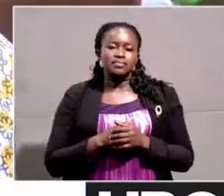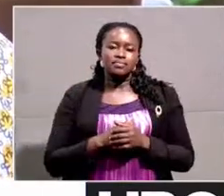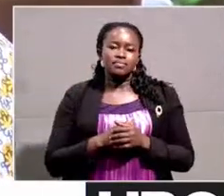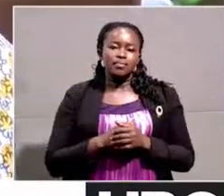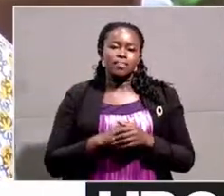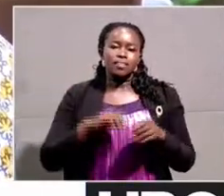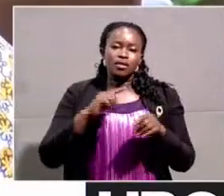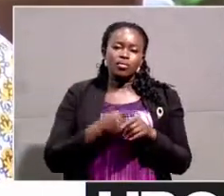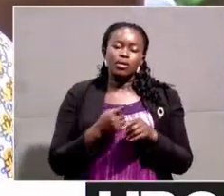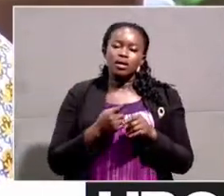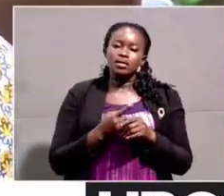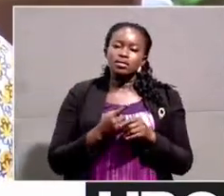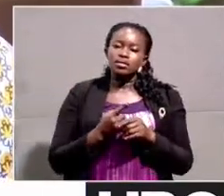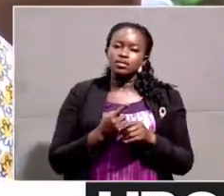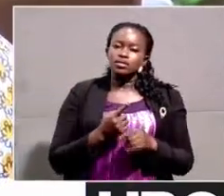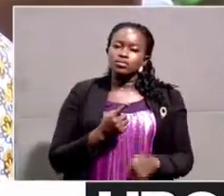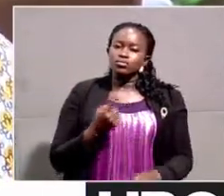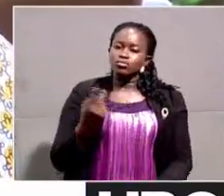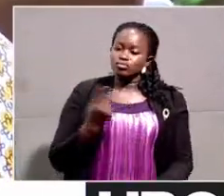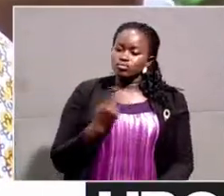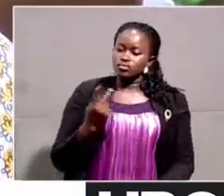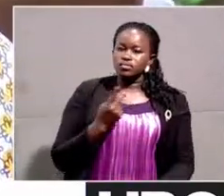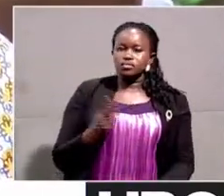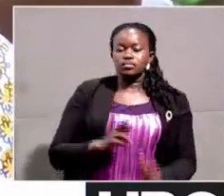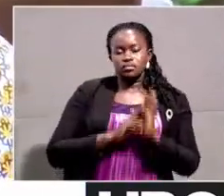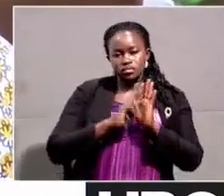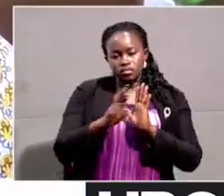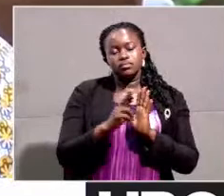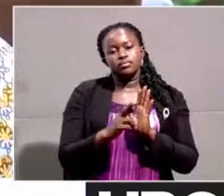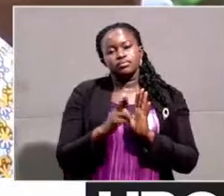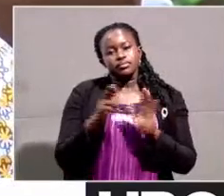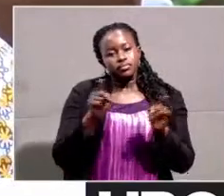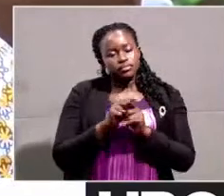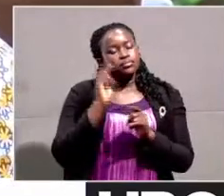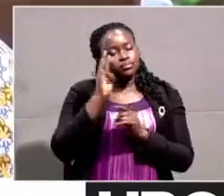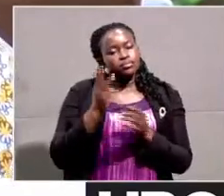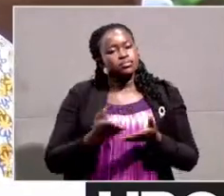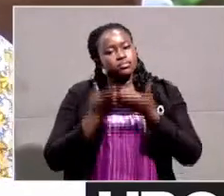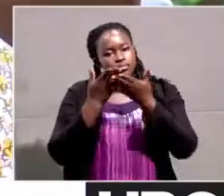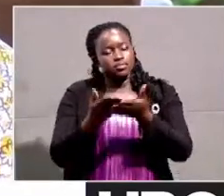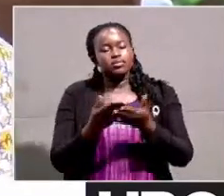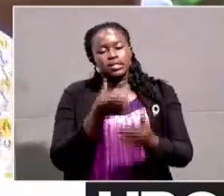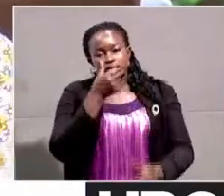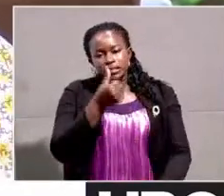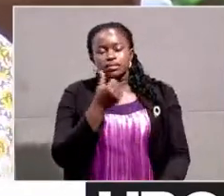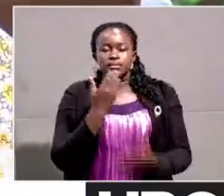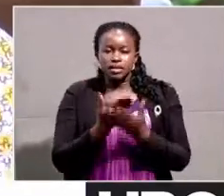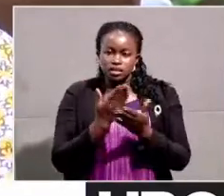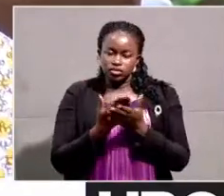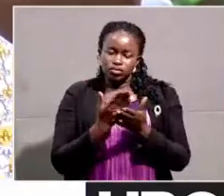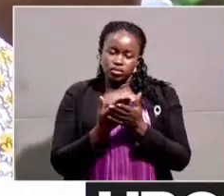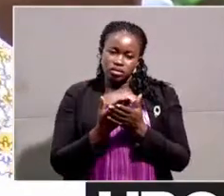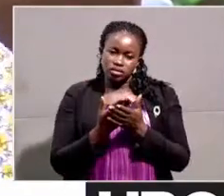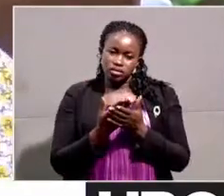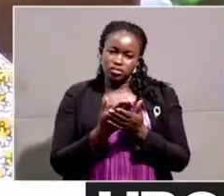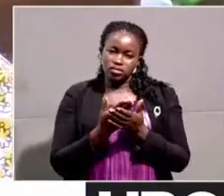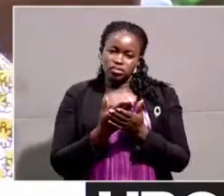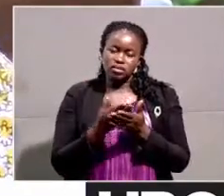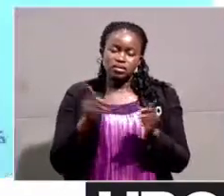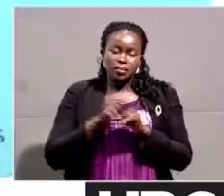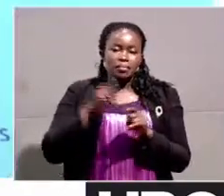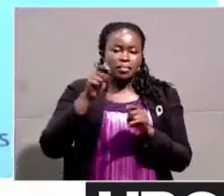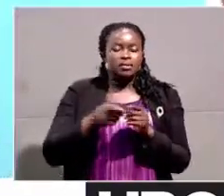us representing six petitioners, let this day be known in the history of